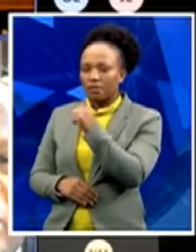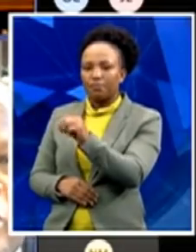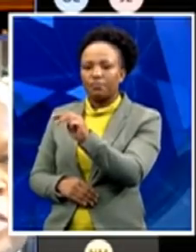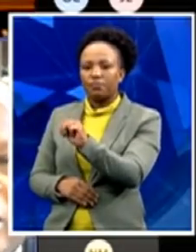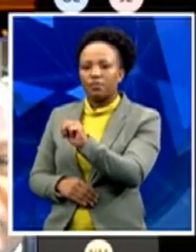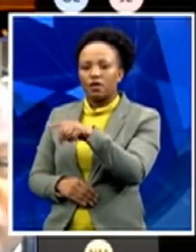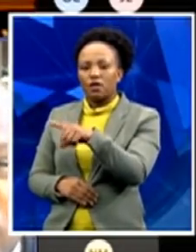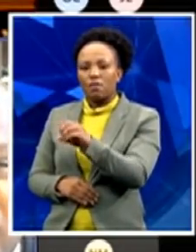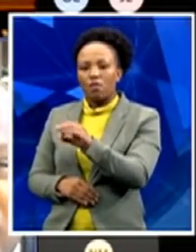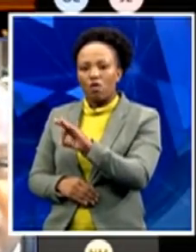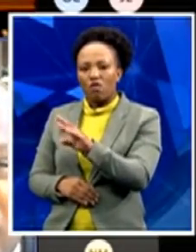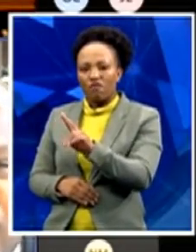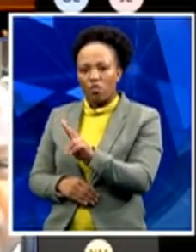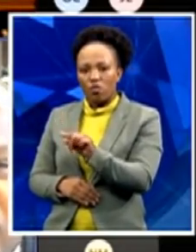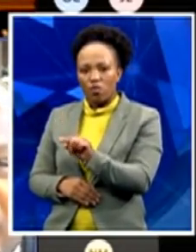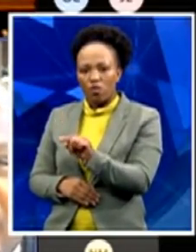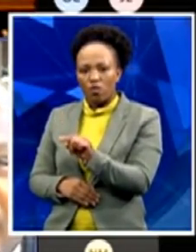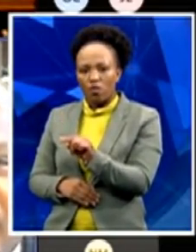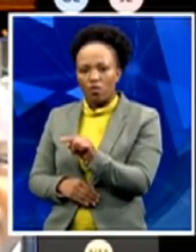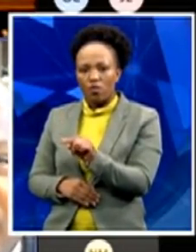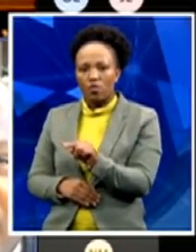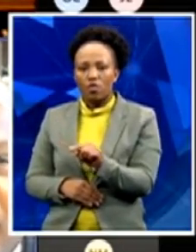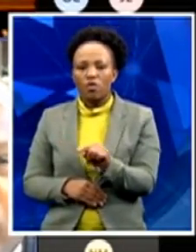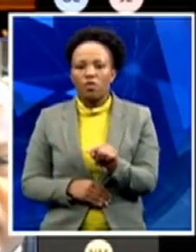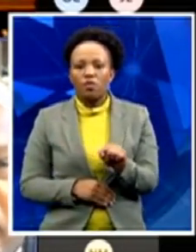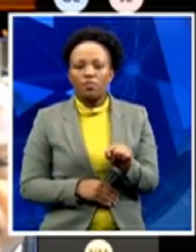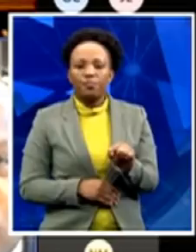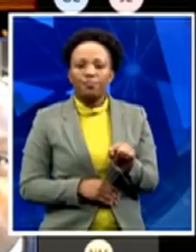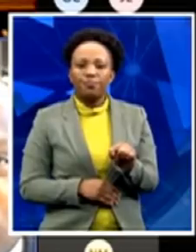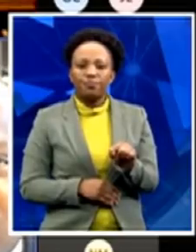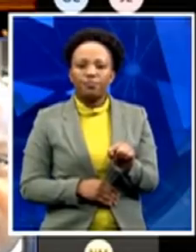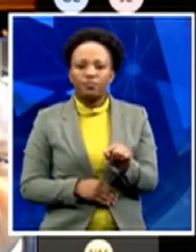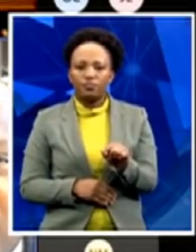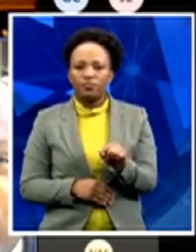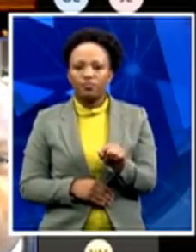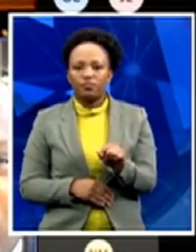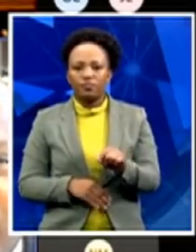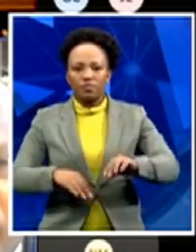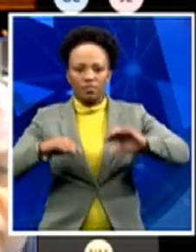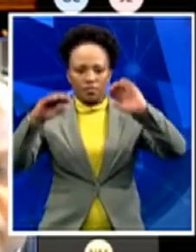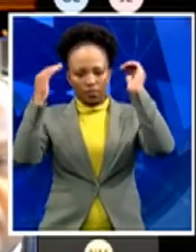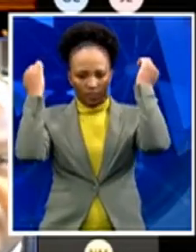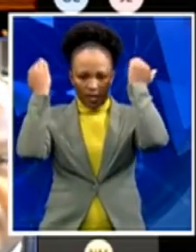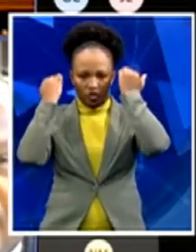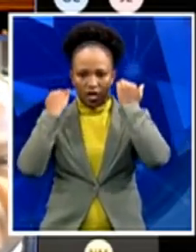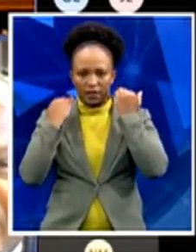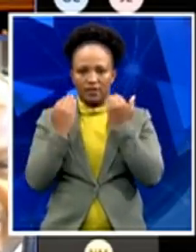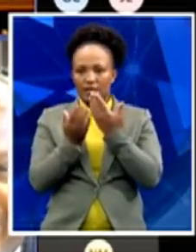No, Justices, I just wanted to be certain that we can be excused so that I'm not walking out.